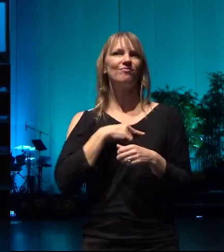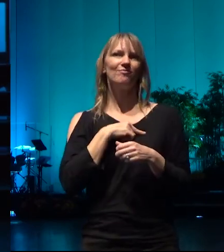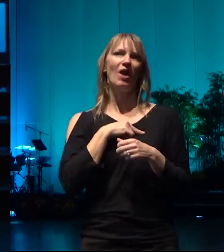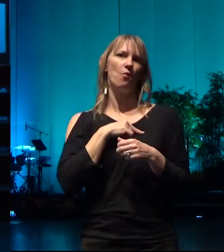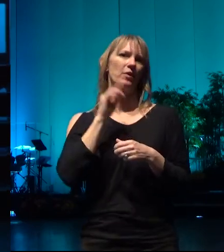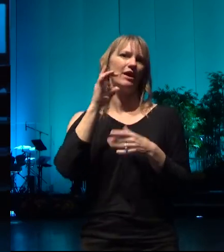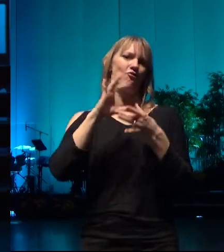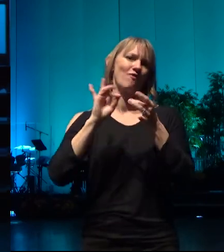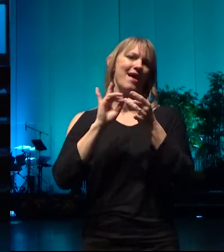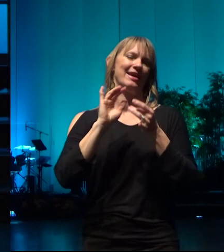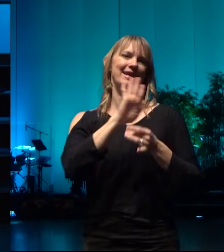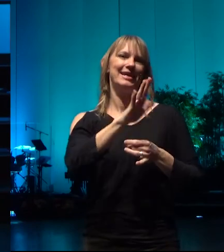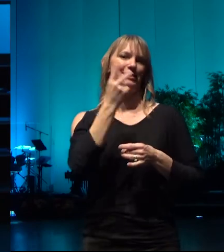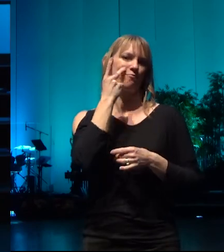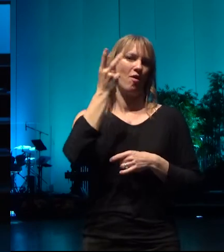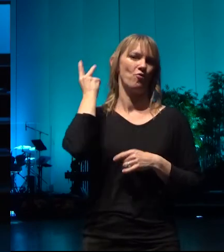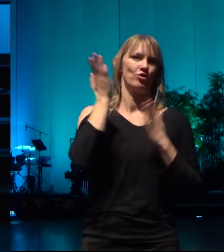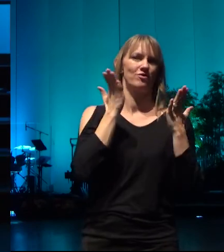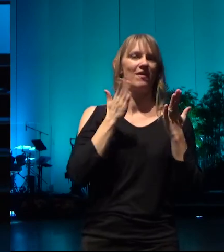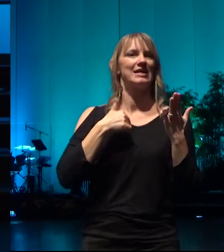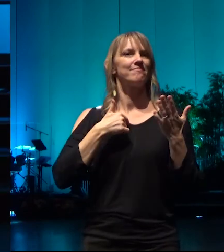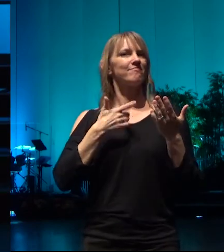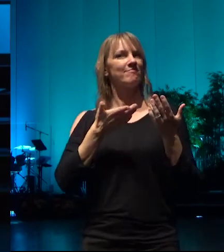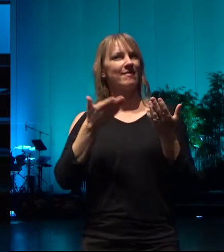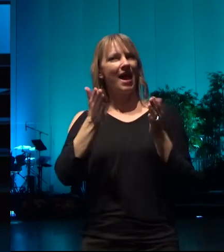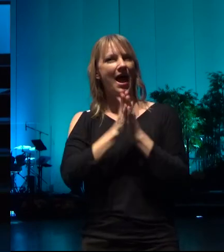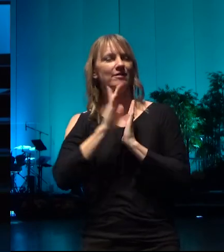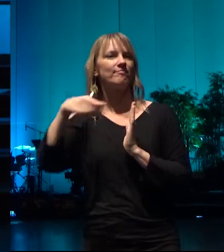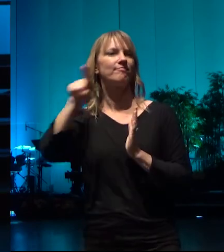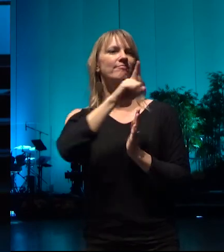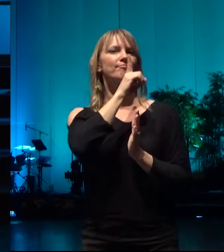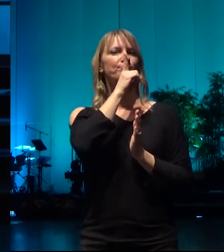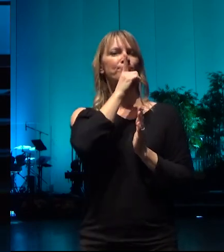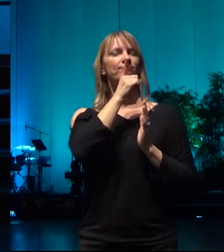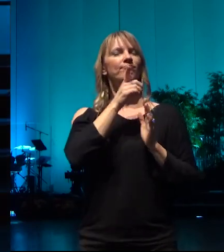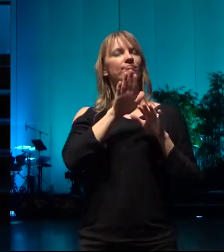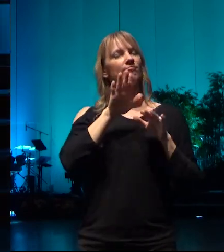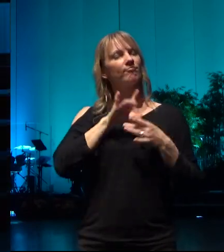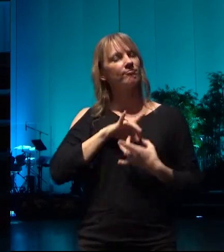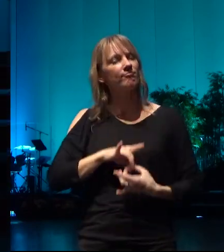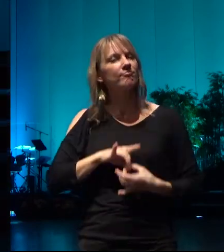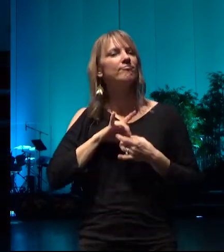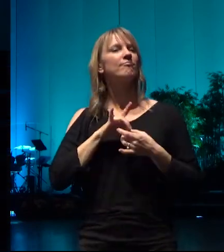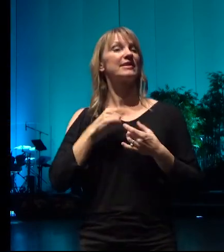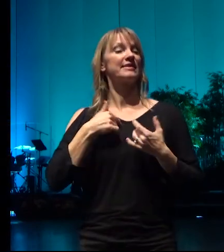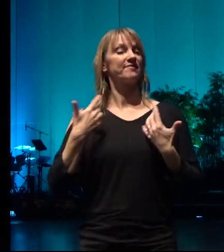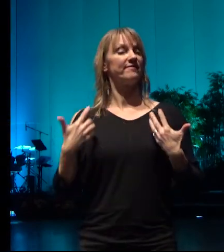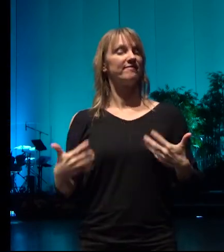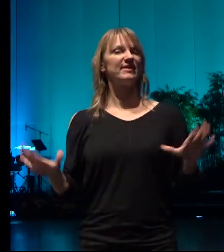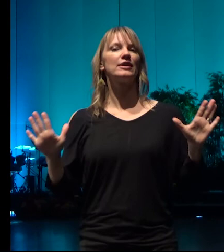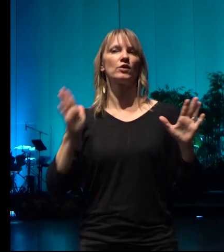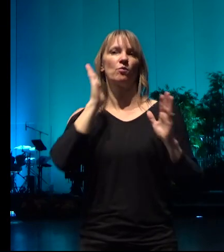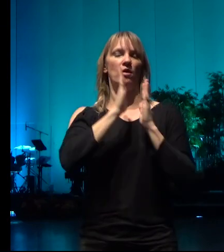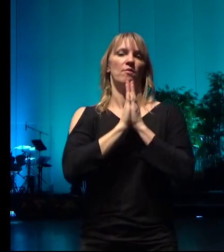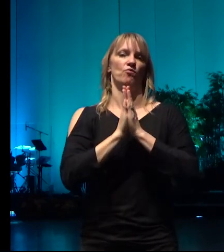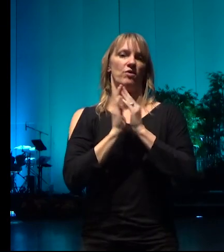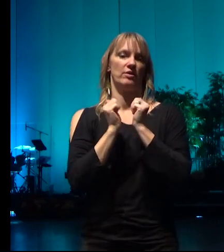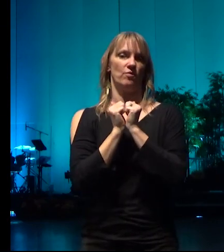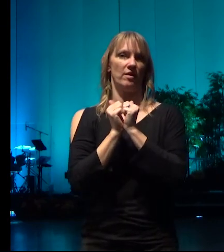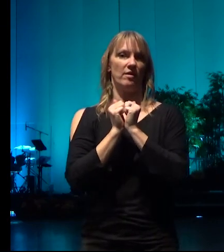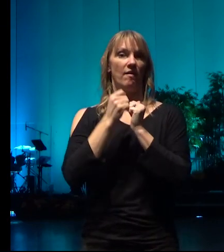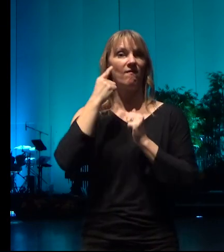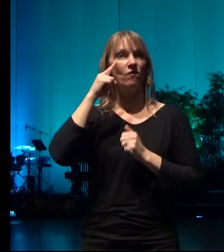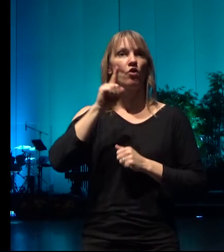real connection in our lives. But here are Richard's words. I've been hydroplaning over my feelings, hardly